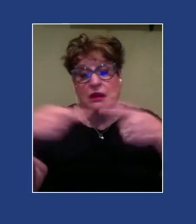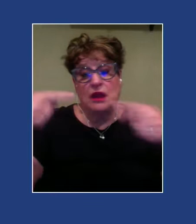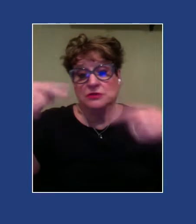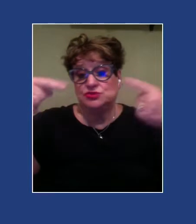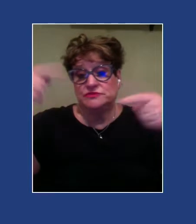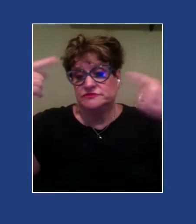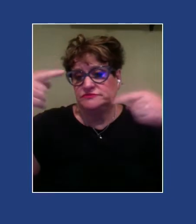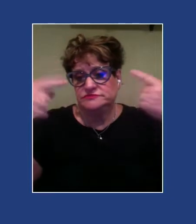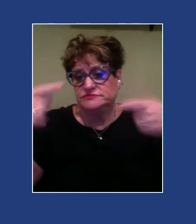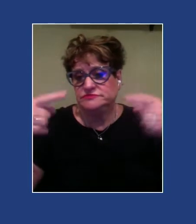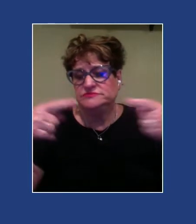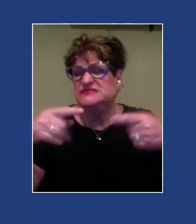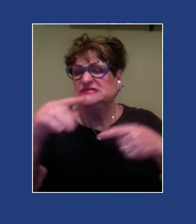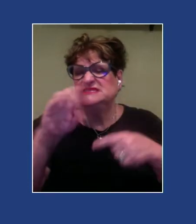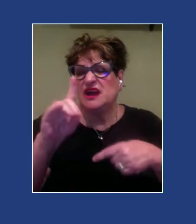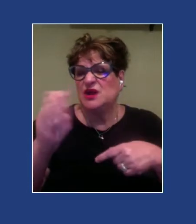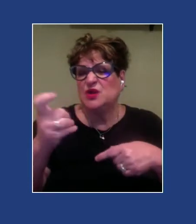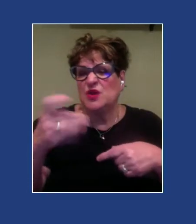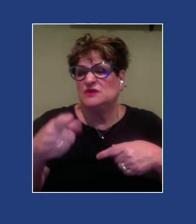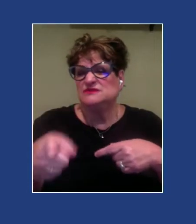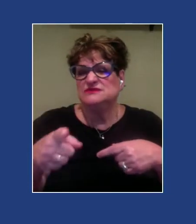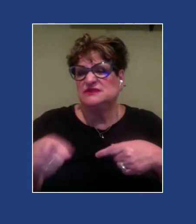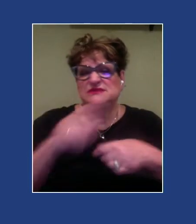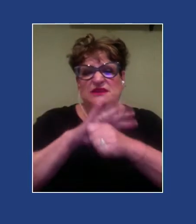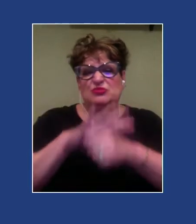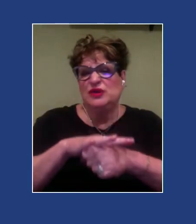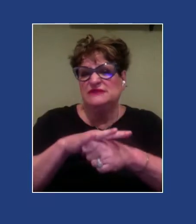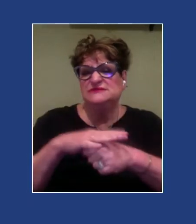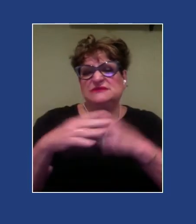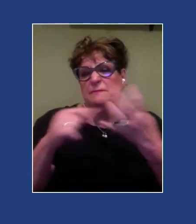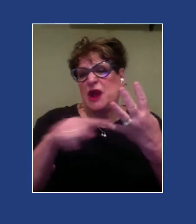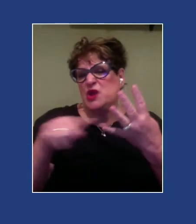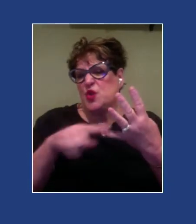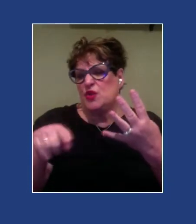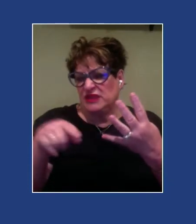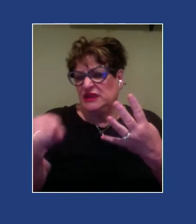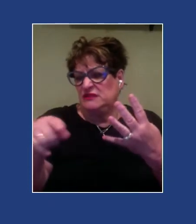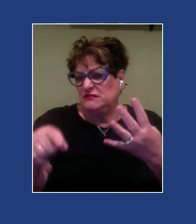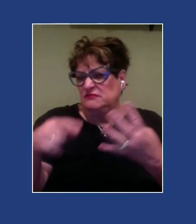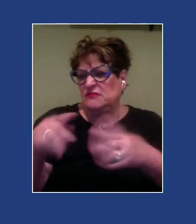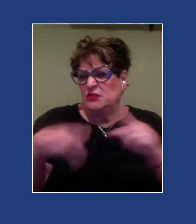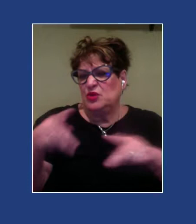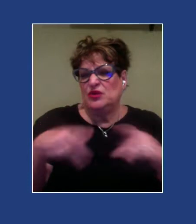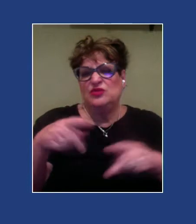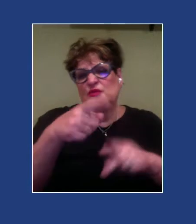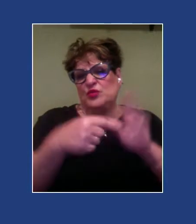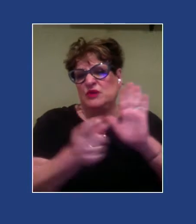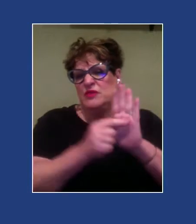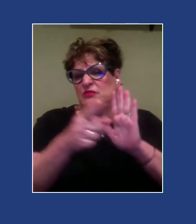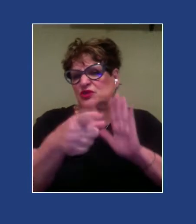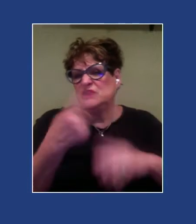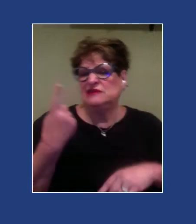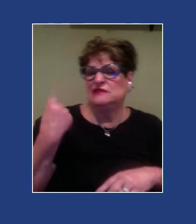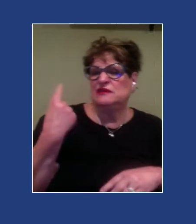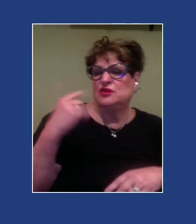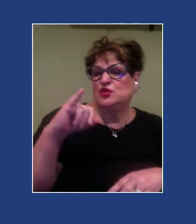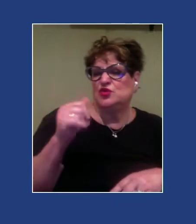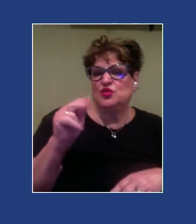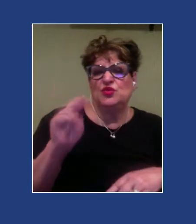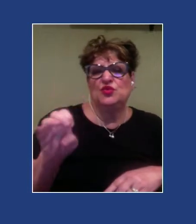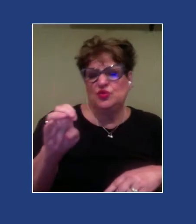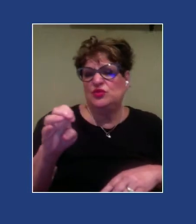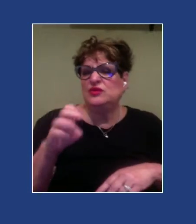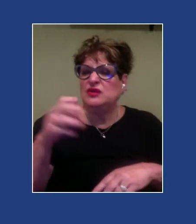diagnosis in the DSM related to an oppressed minority population. We published this piece in June of last year in the British Journal of